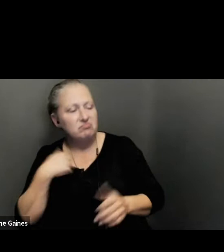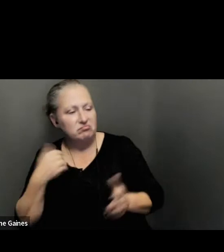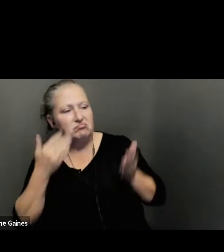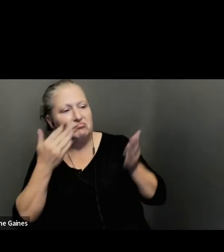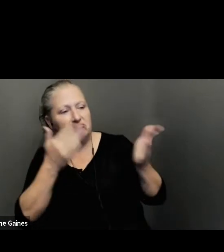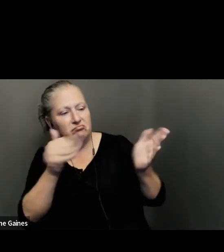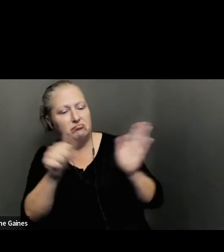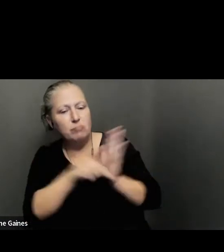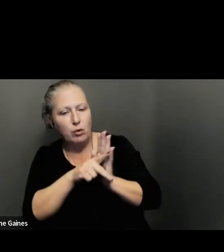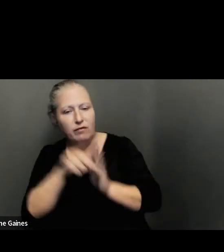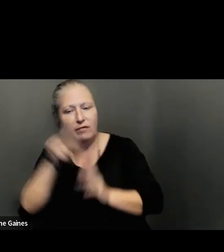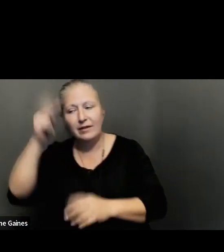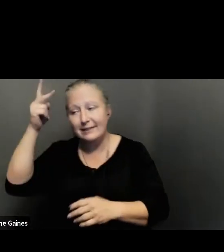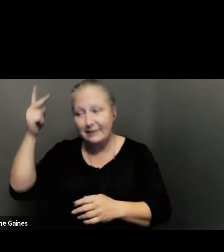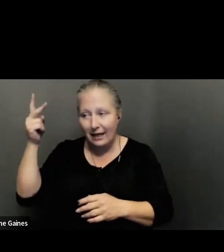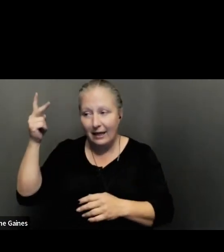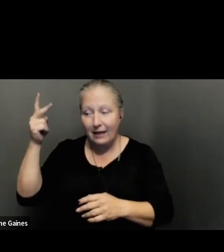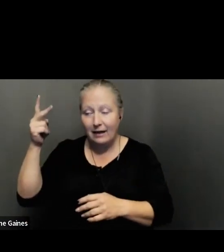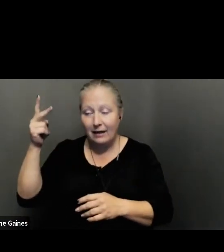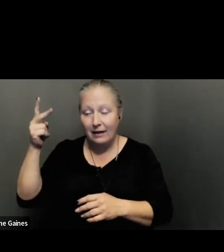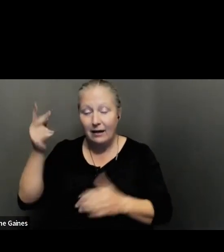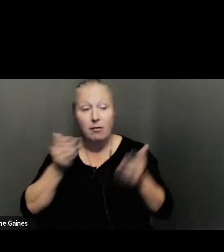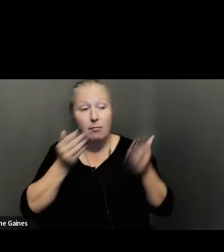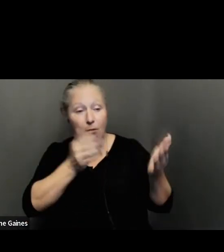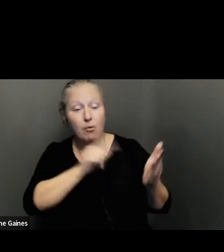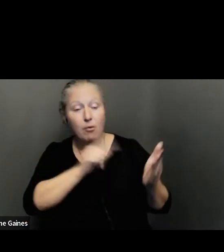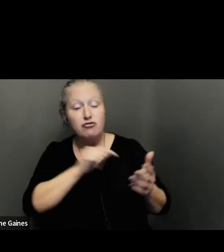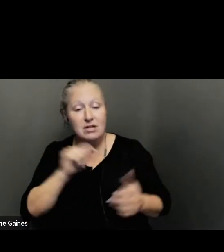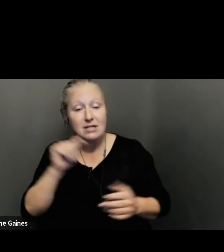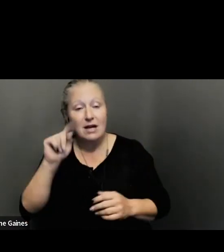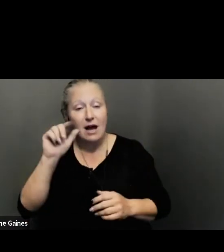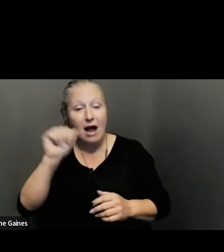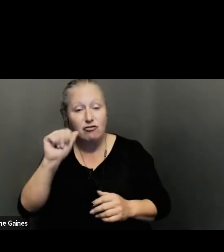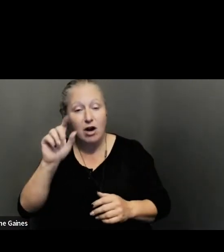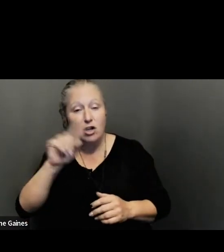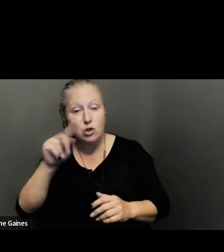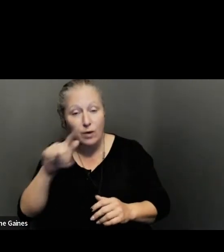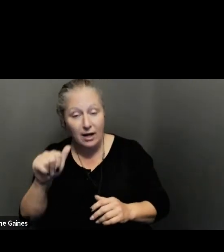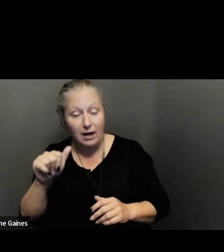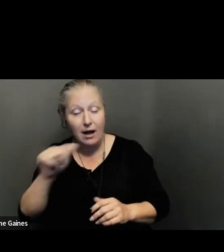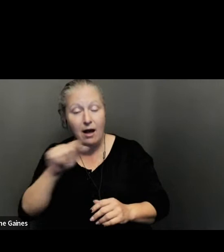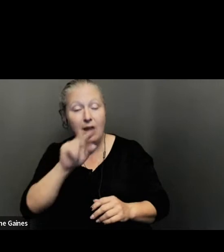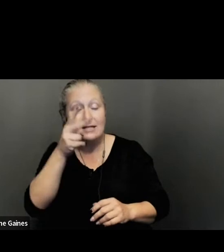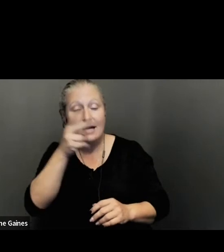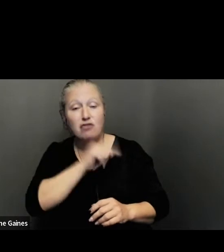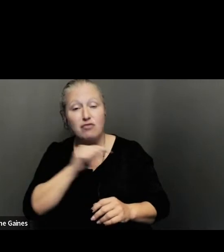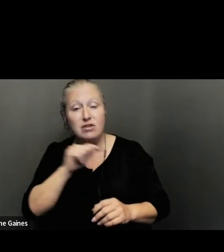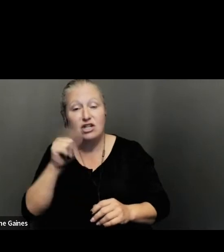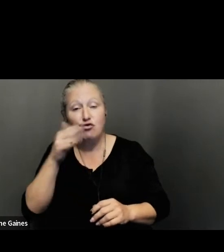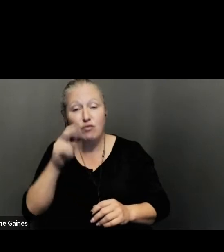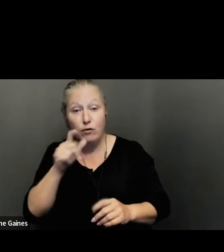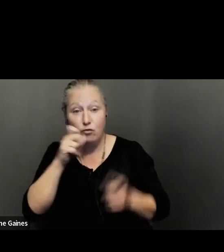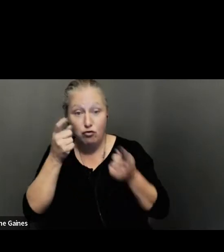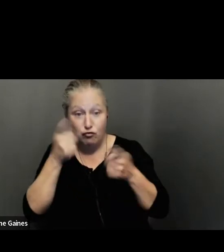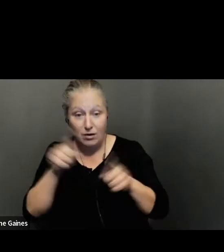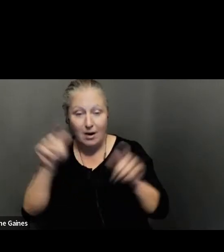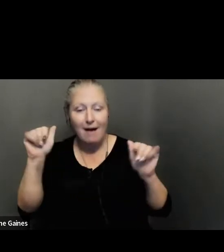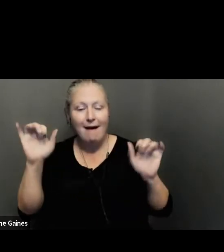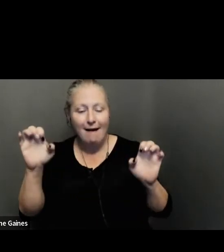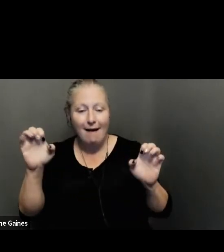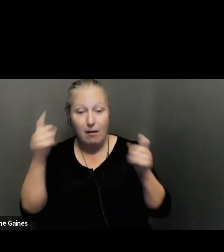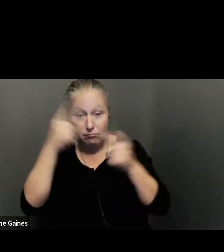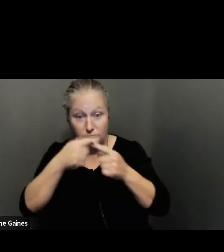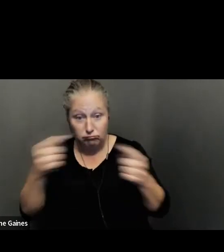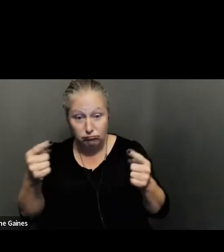approve the consent. agenda. Second, Okay. Motion made by Trustee Andrade Zuniga, seconded by Trustee Griffin. All those in favor, please say aye. Aye. Aye. Any